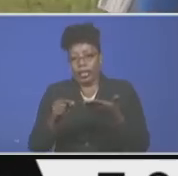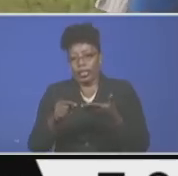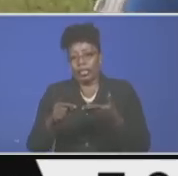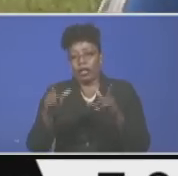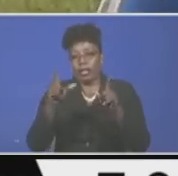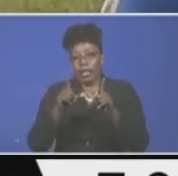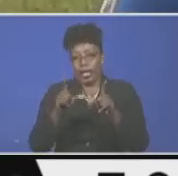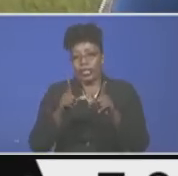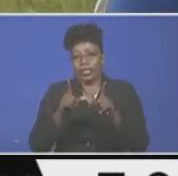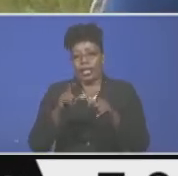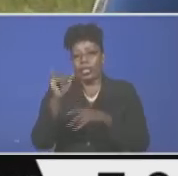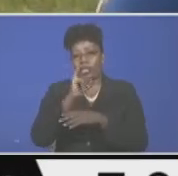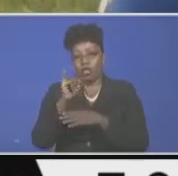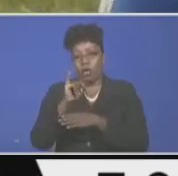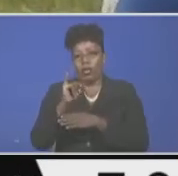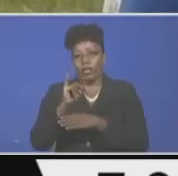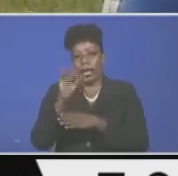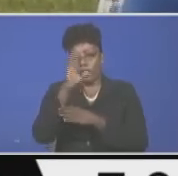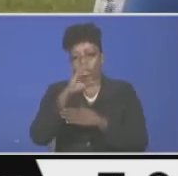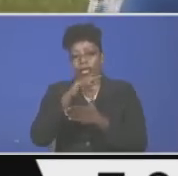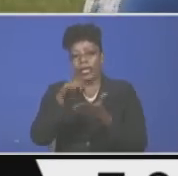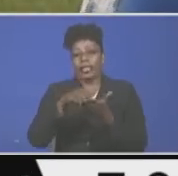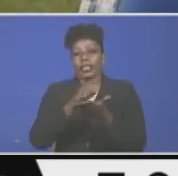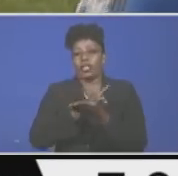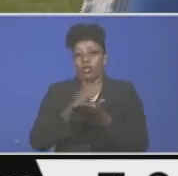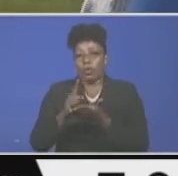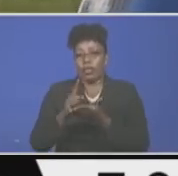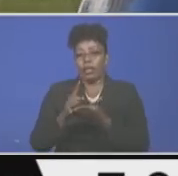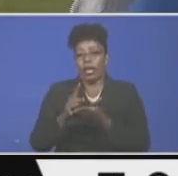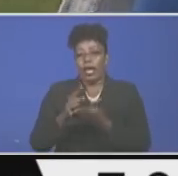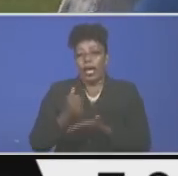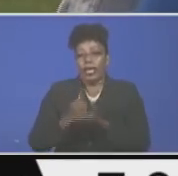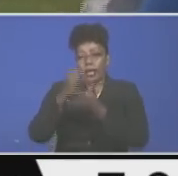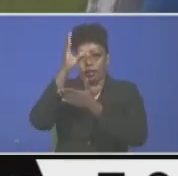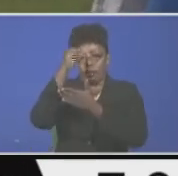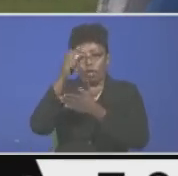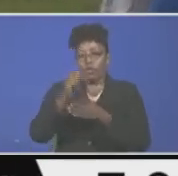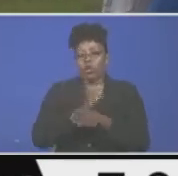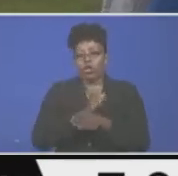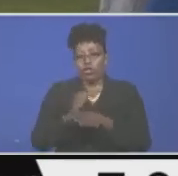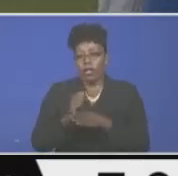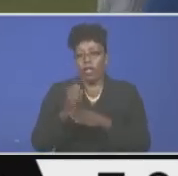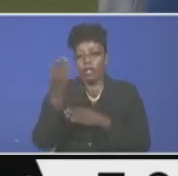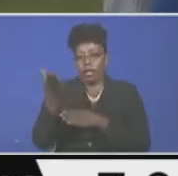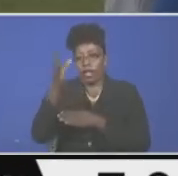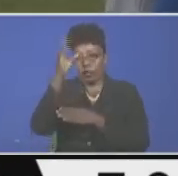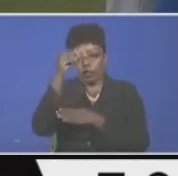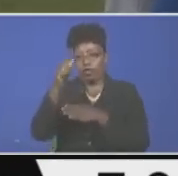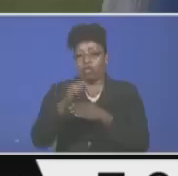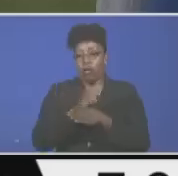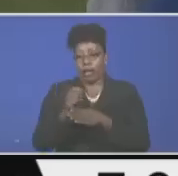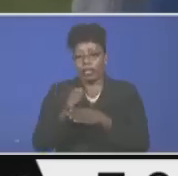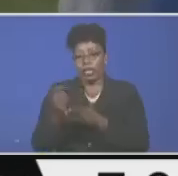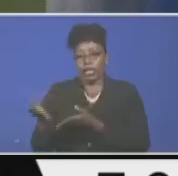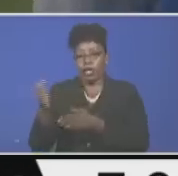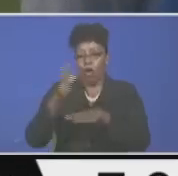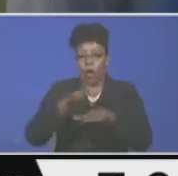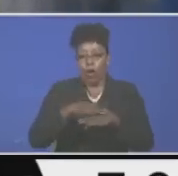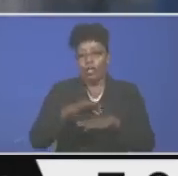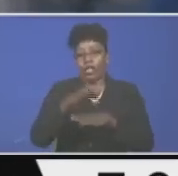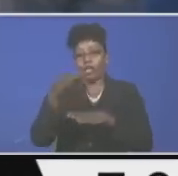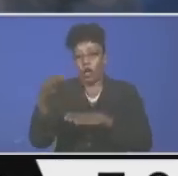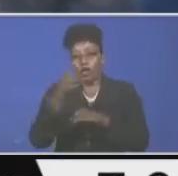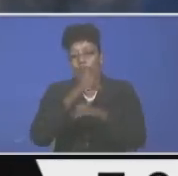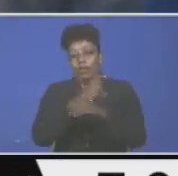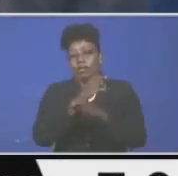inspected, and insured this week. Have the guys do some more practical training, because I want these guys on practice taking this on and off the Defense Force ships to make sure